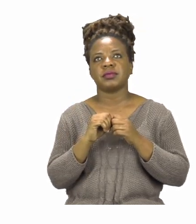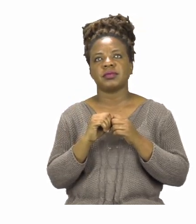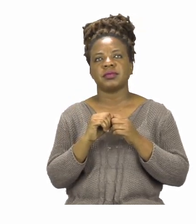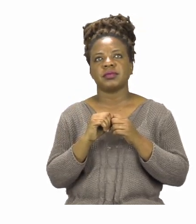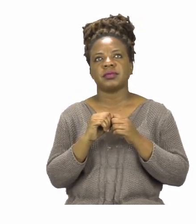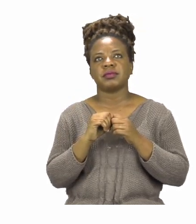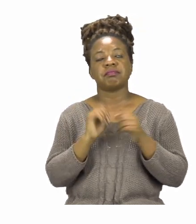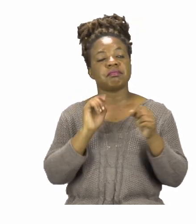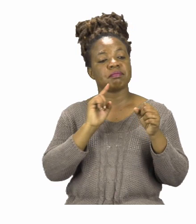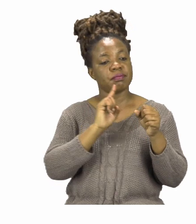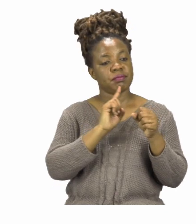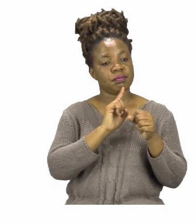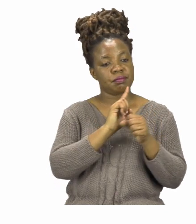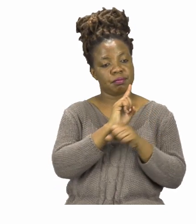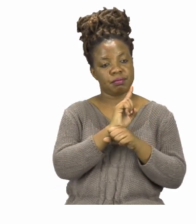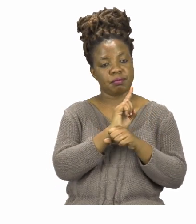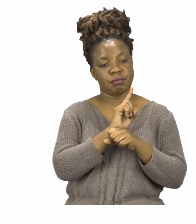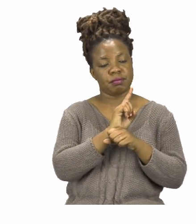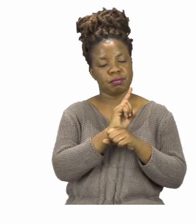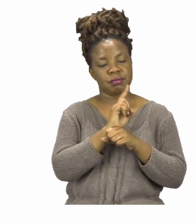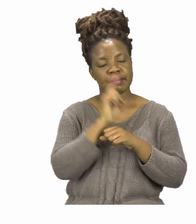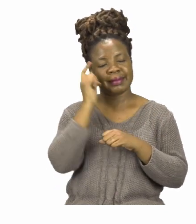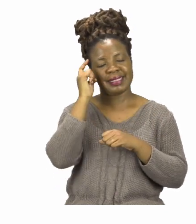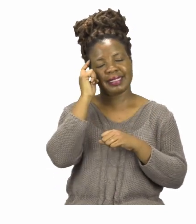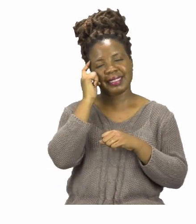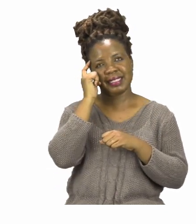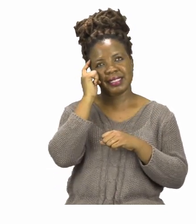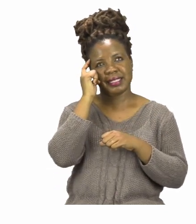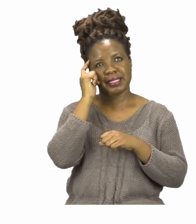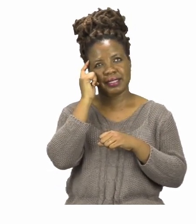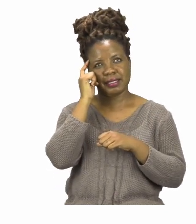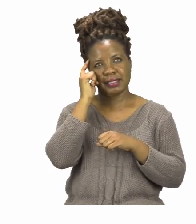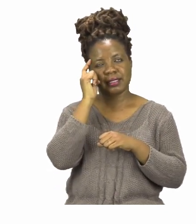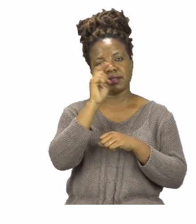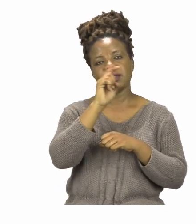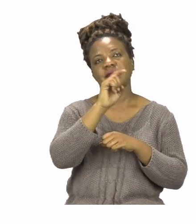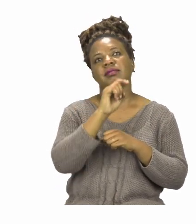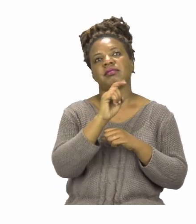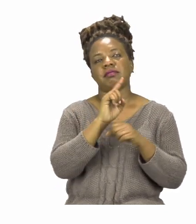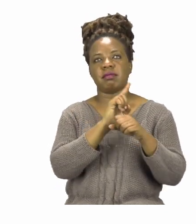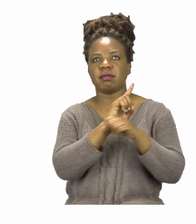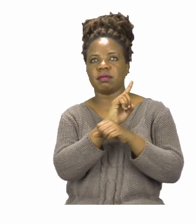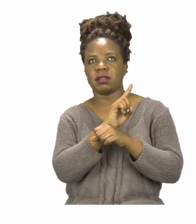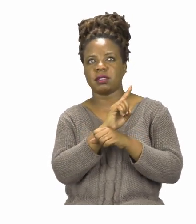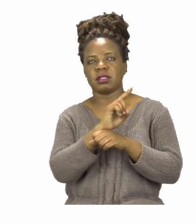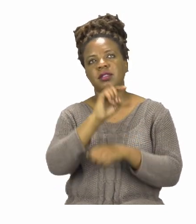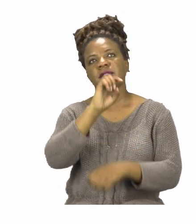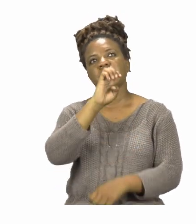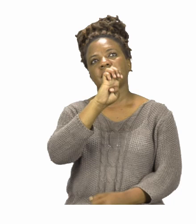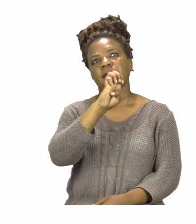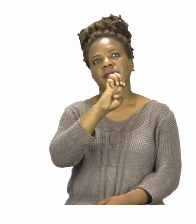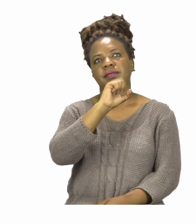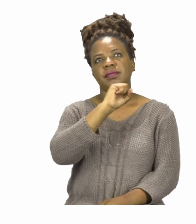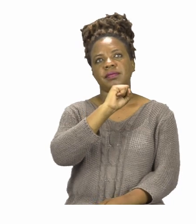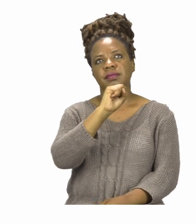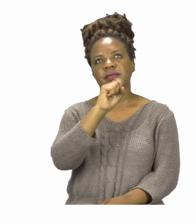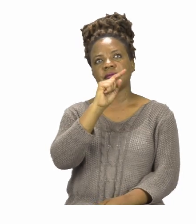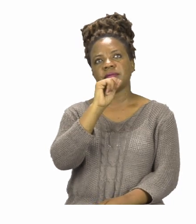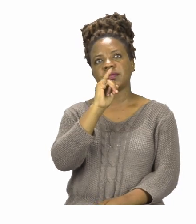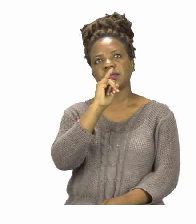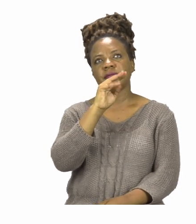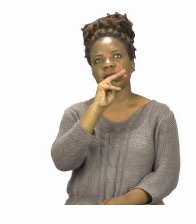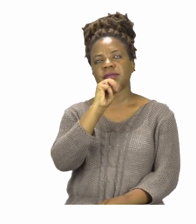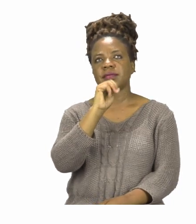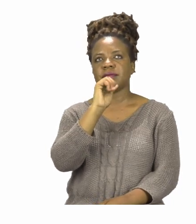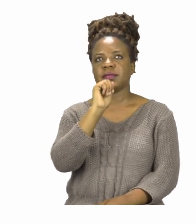start by estimating. Each thing that you can see needs to be first estimated, which means to guess. We need